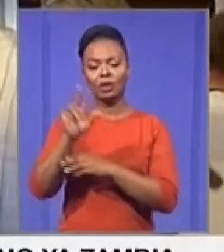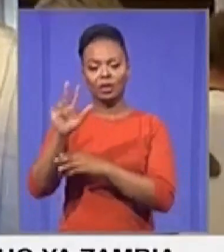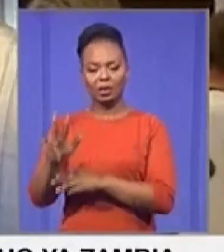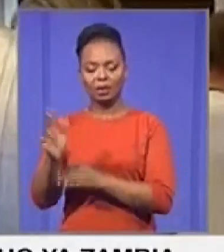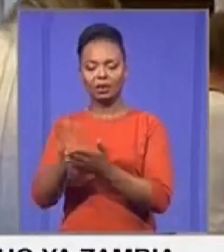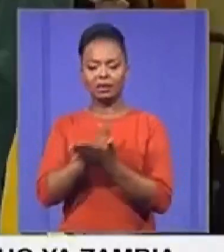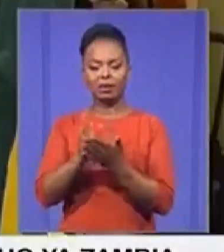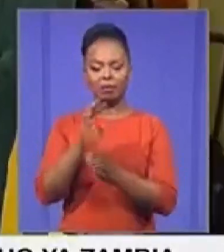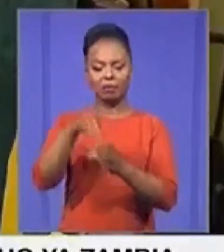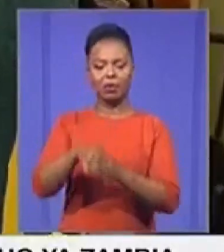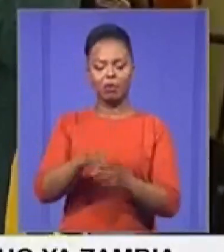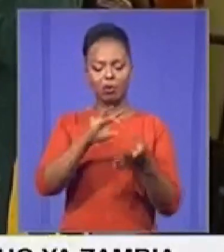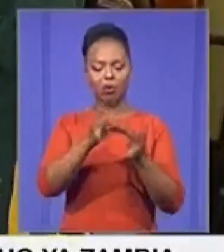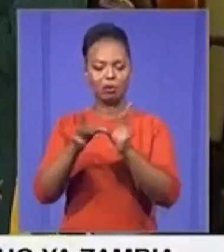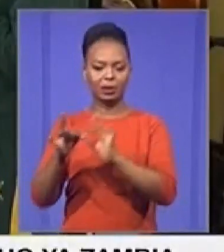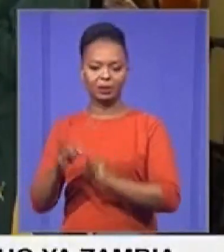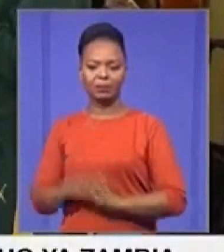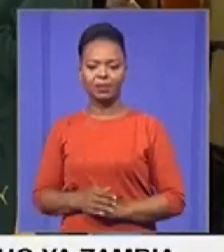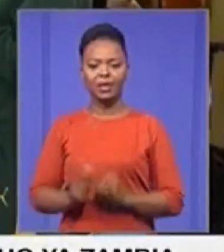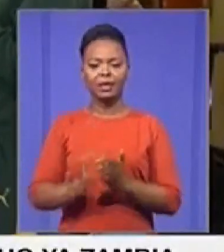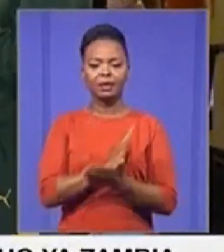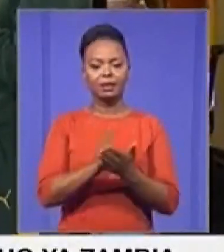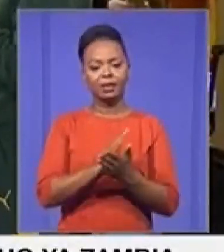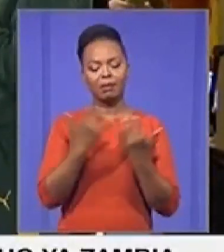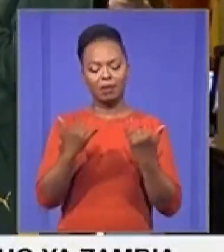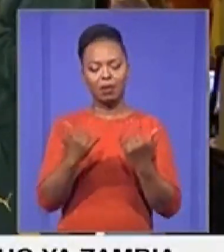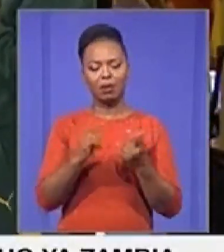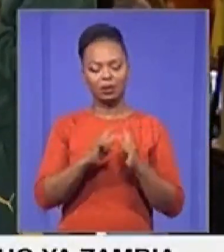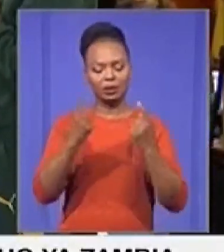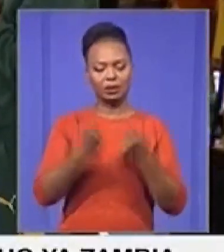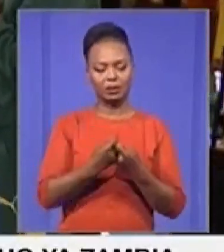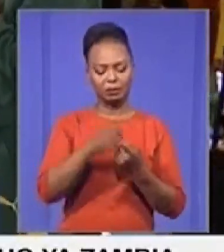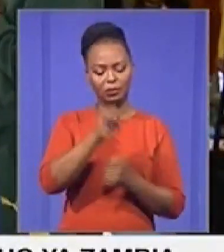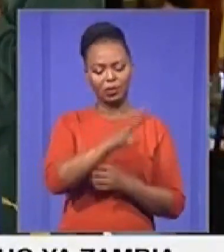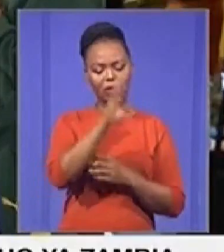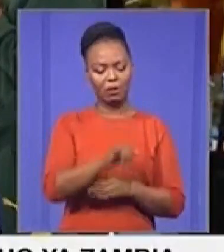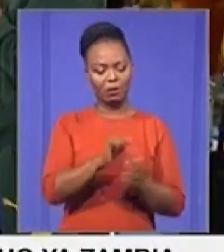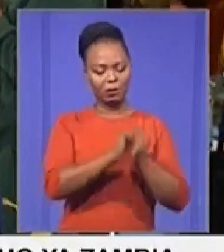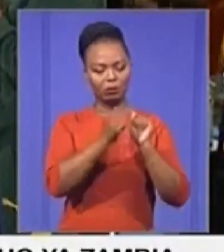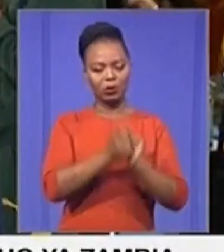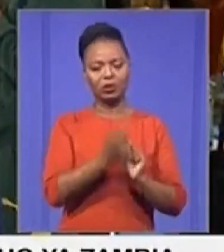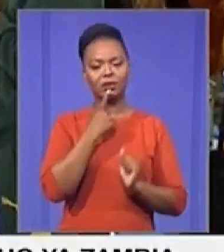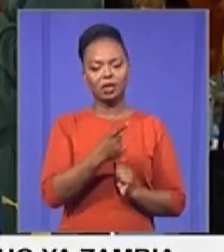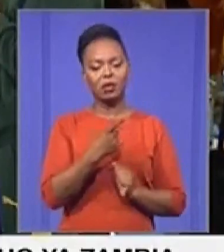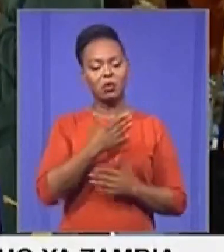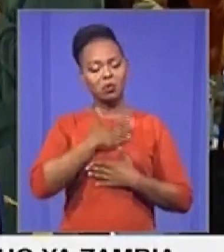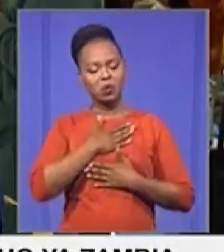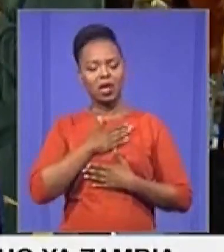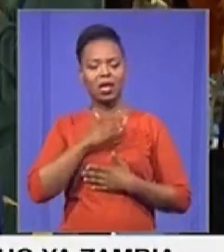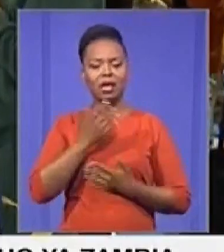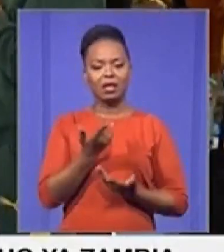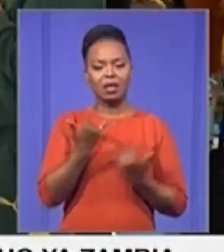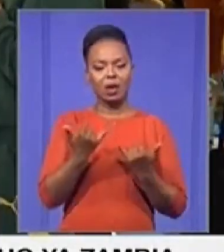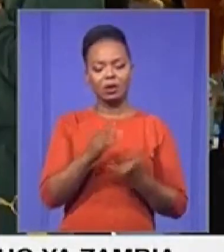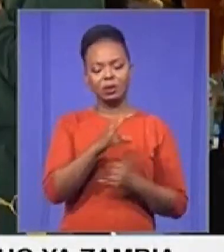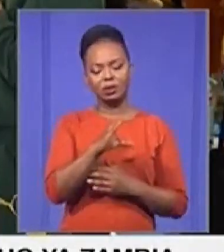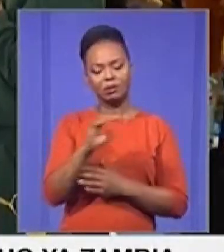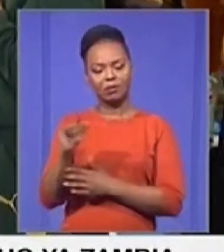be at the Olympics. Ba bang ba atlete bana ba re ba thabetse ya ba le kabelo dipapading tsena tsa bompudi ba Confederation of